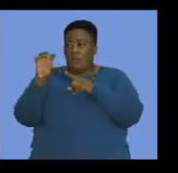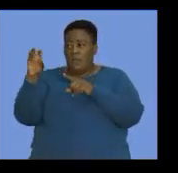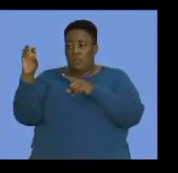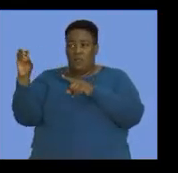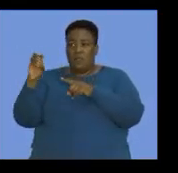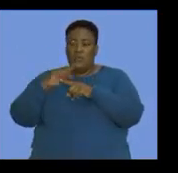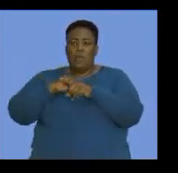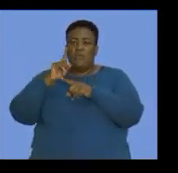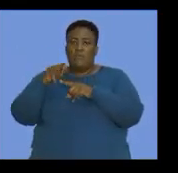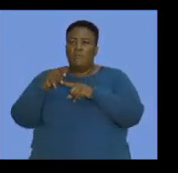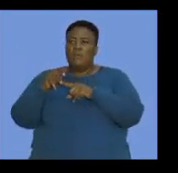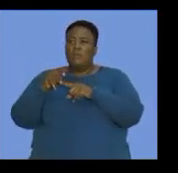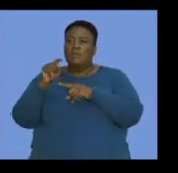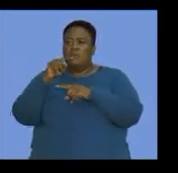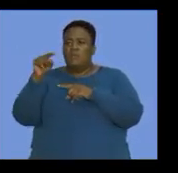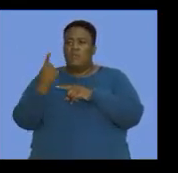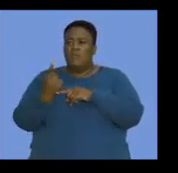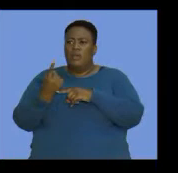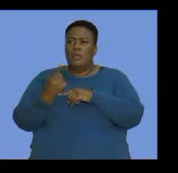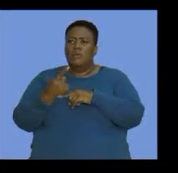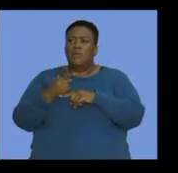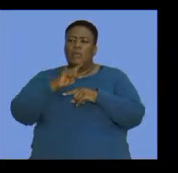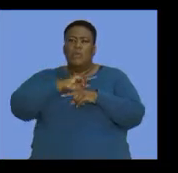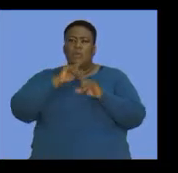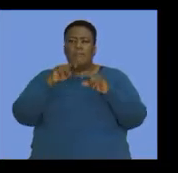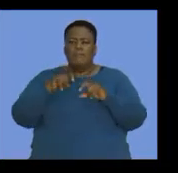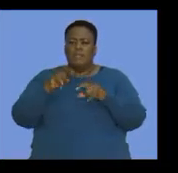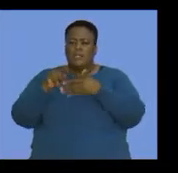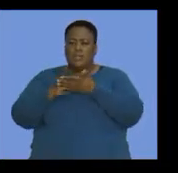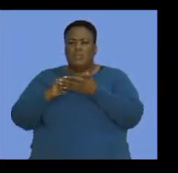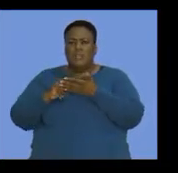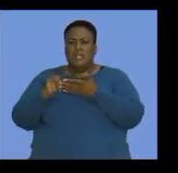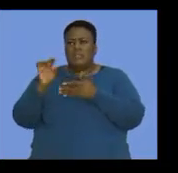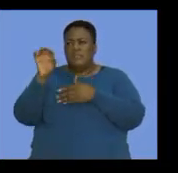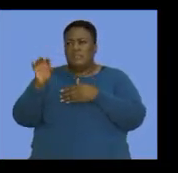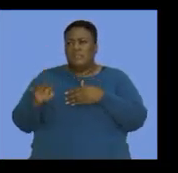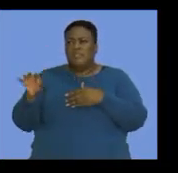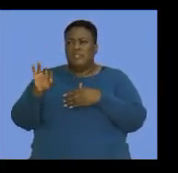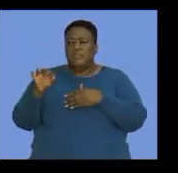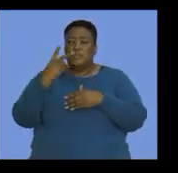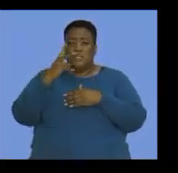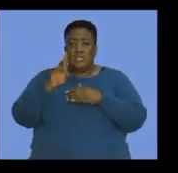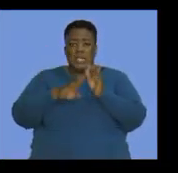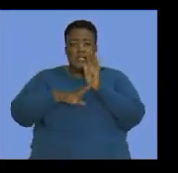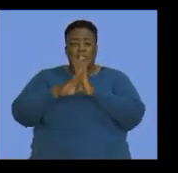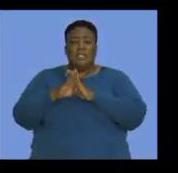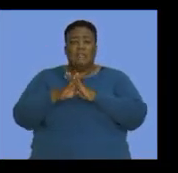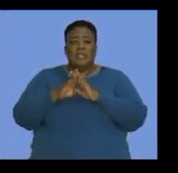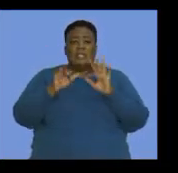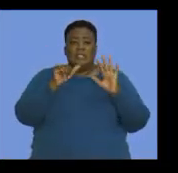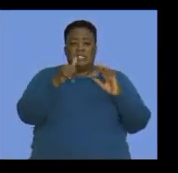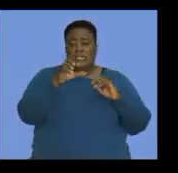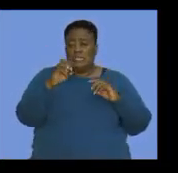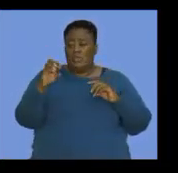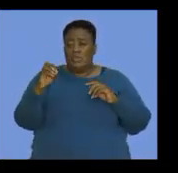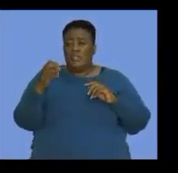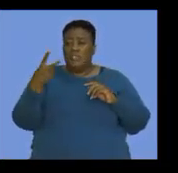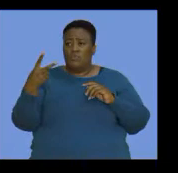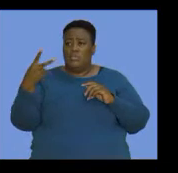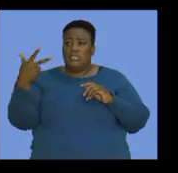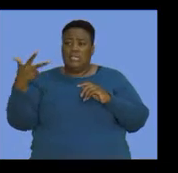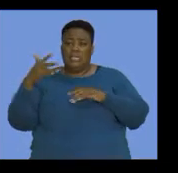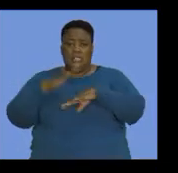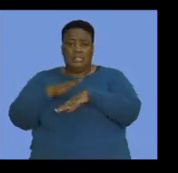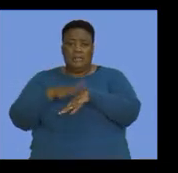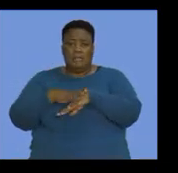times 100, because we need to calculate that as percentage. And this shows that it has increased by 628 times.